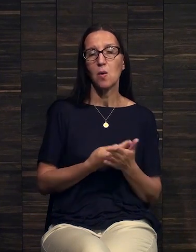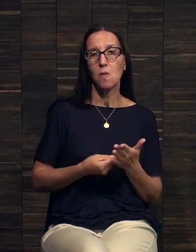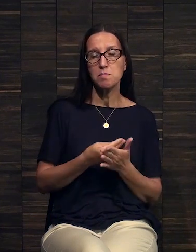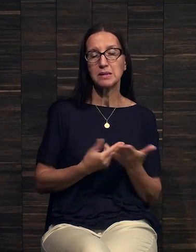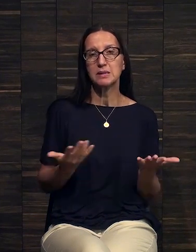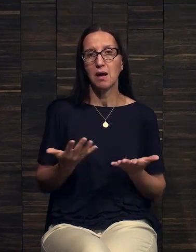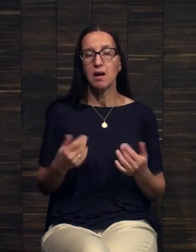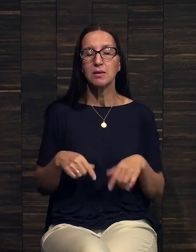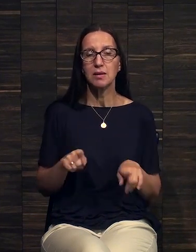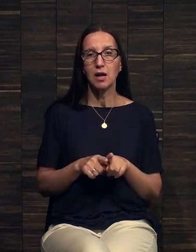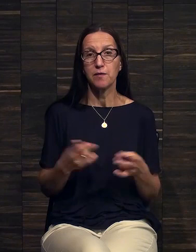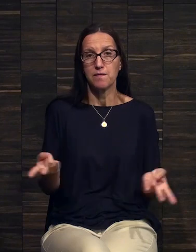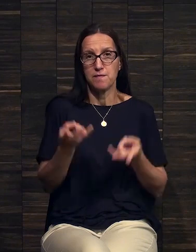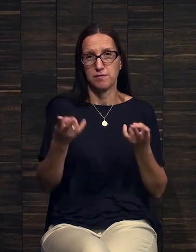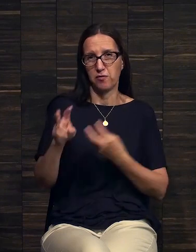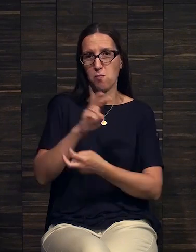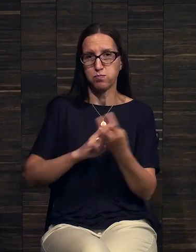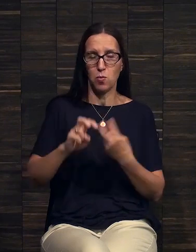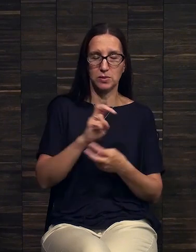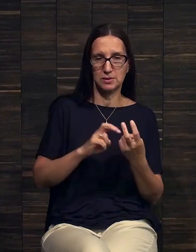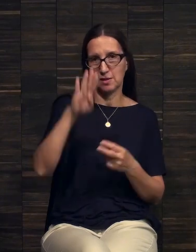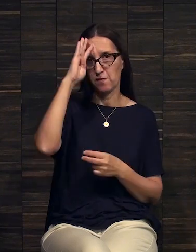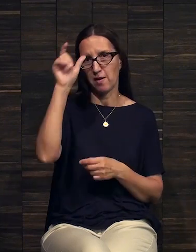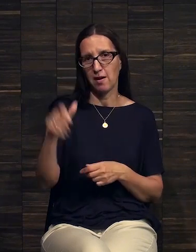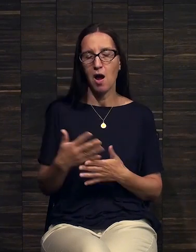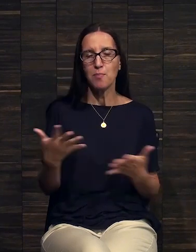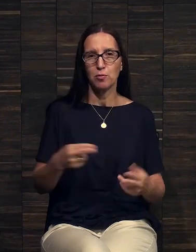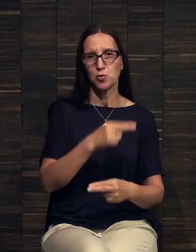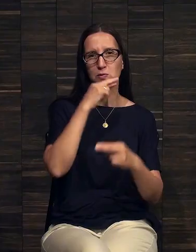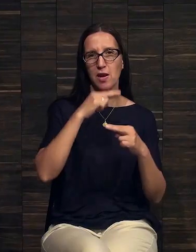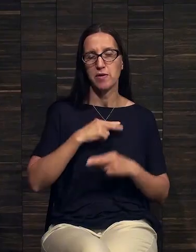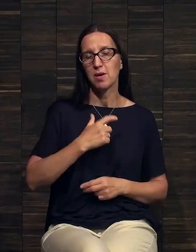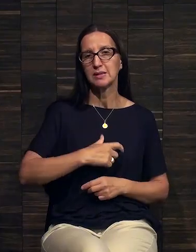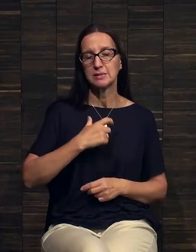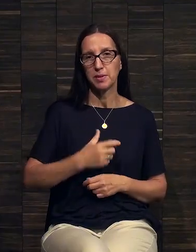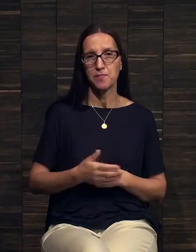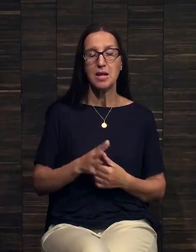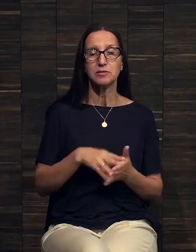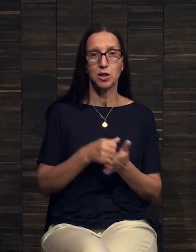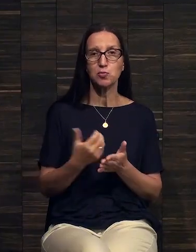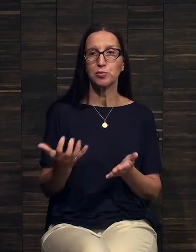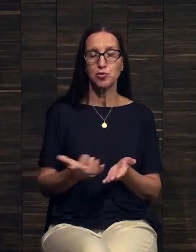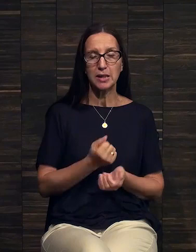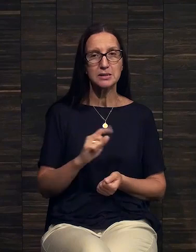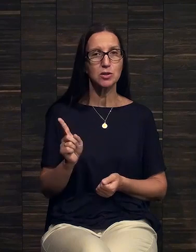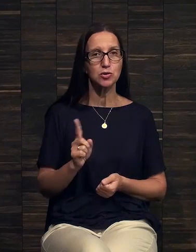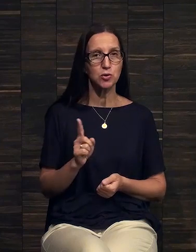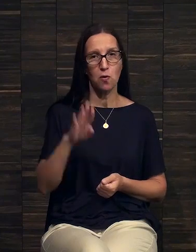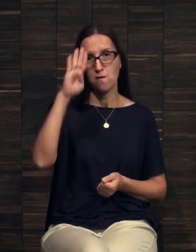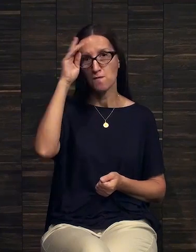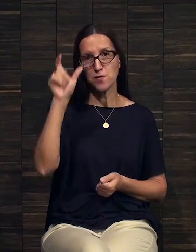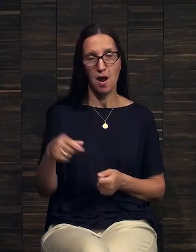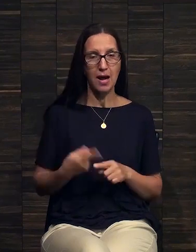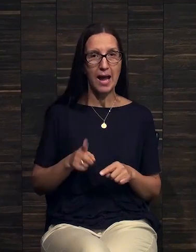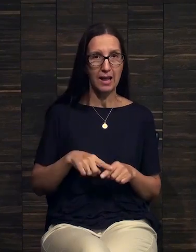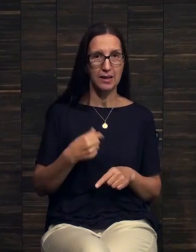nowadays. And so, and now current characters, they are focused more on